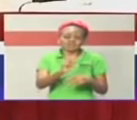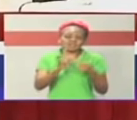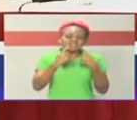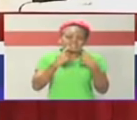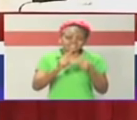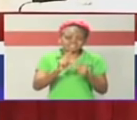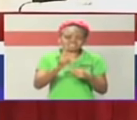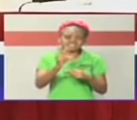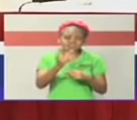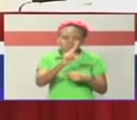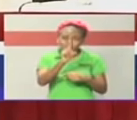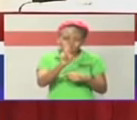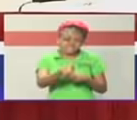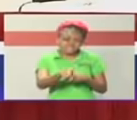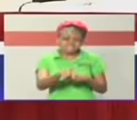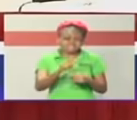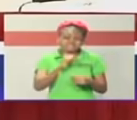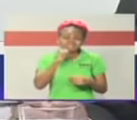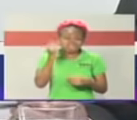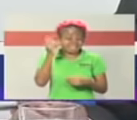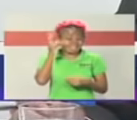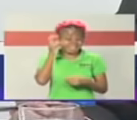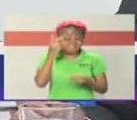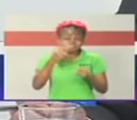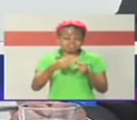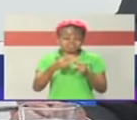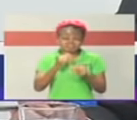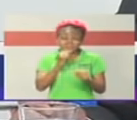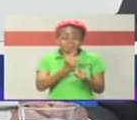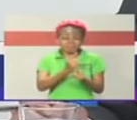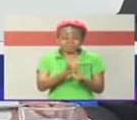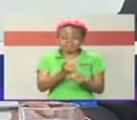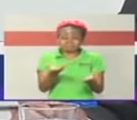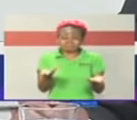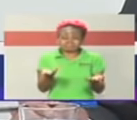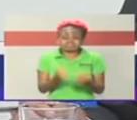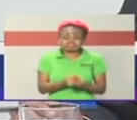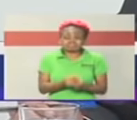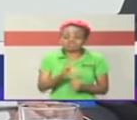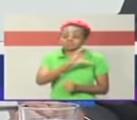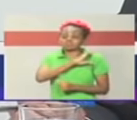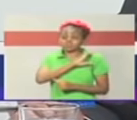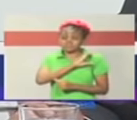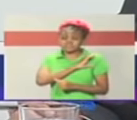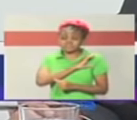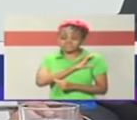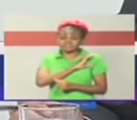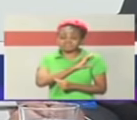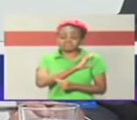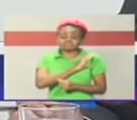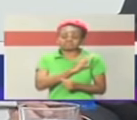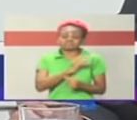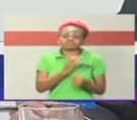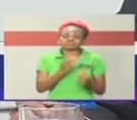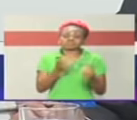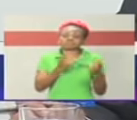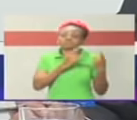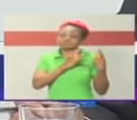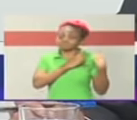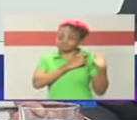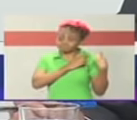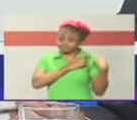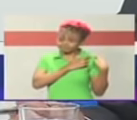and Dr. Richards will talk about testing. So the TTPS, as you know, is the agency responsible